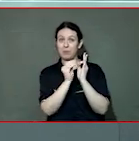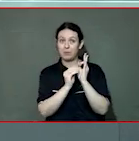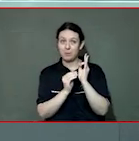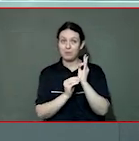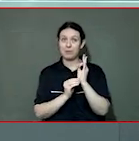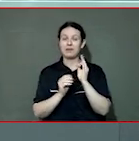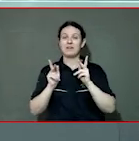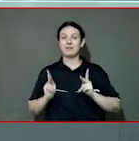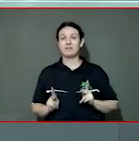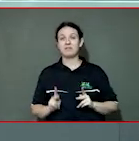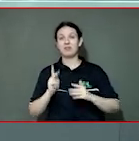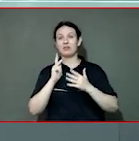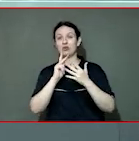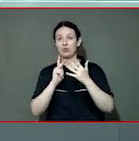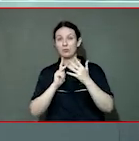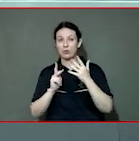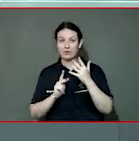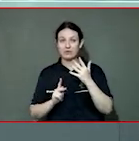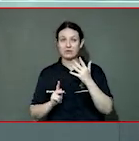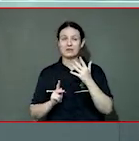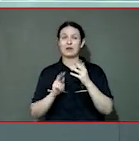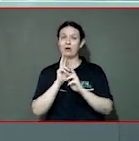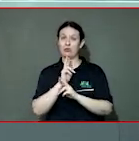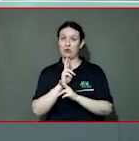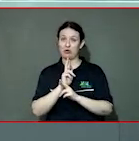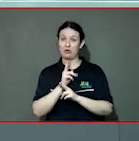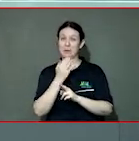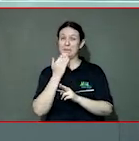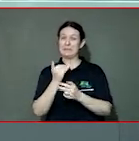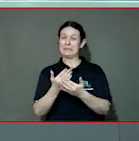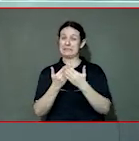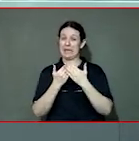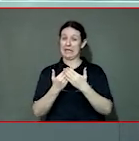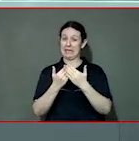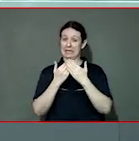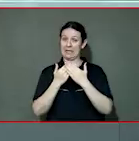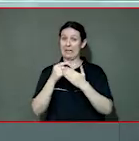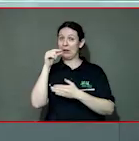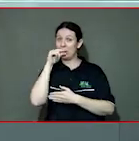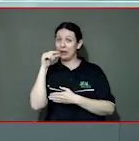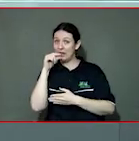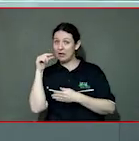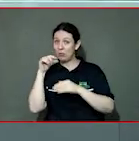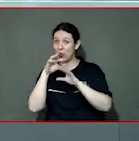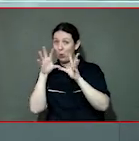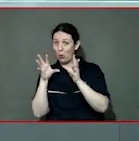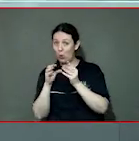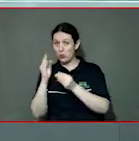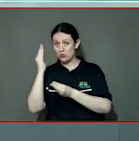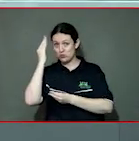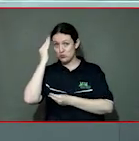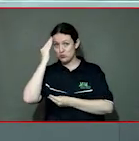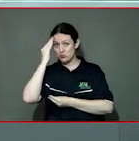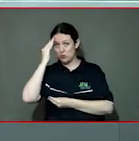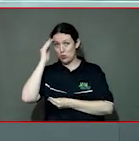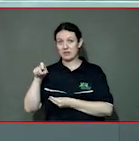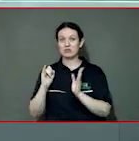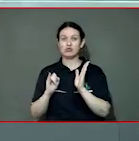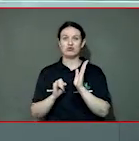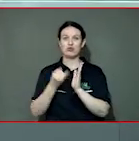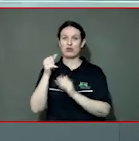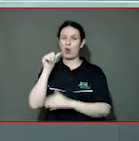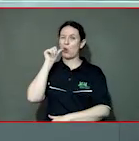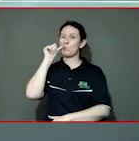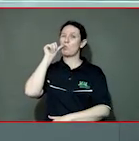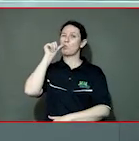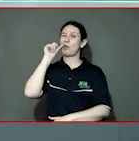the paper. So please go and study it. Those names, you must know them. You can't just suck them out of your